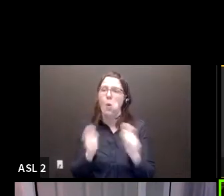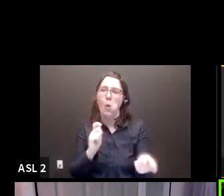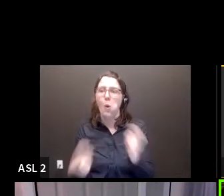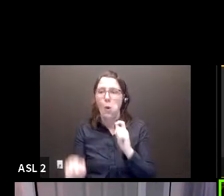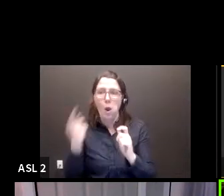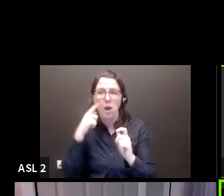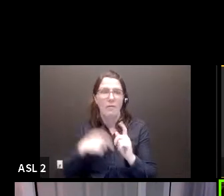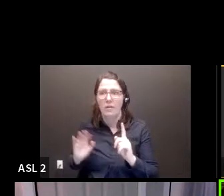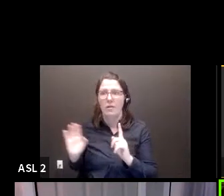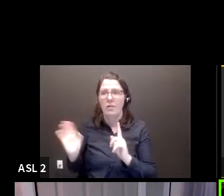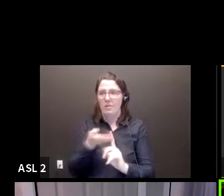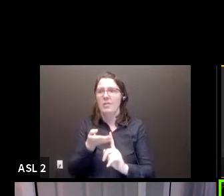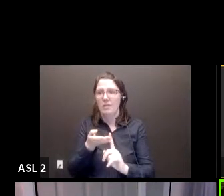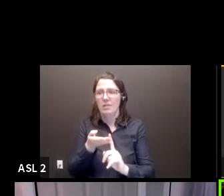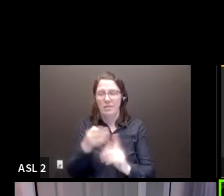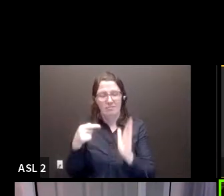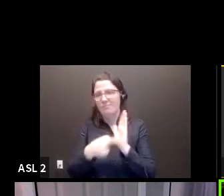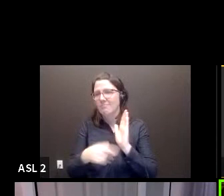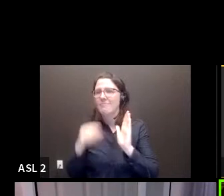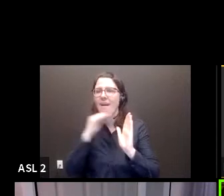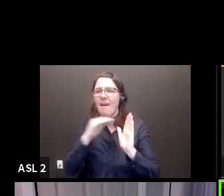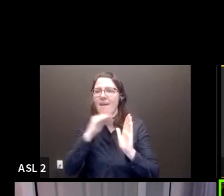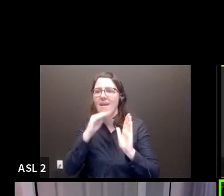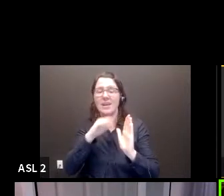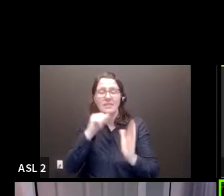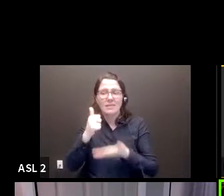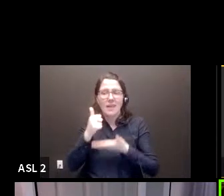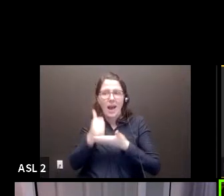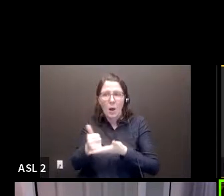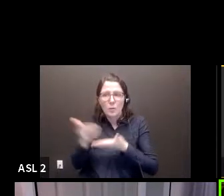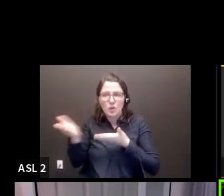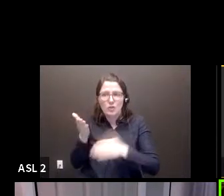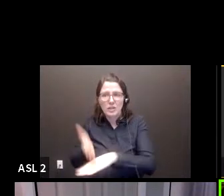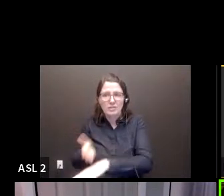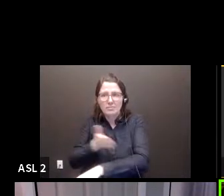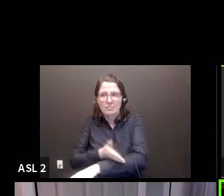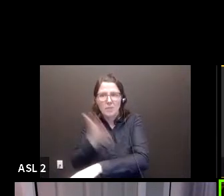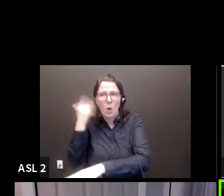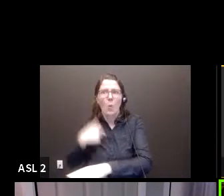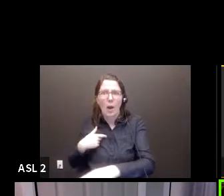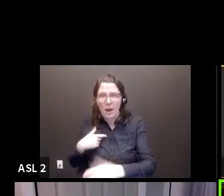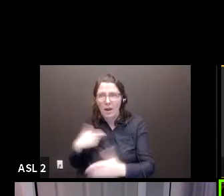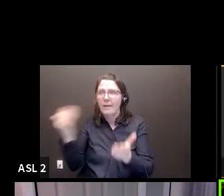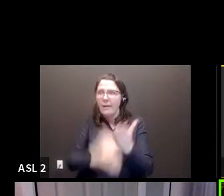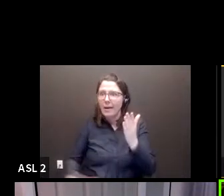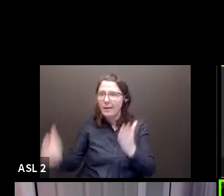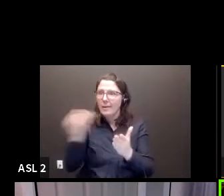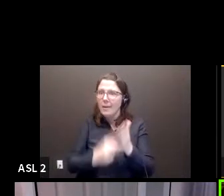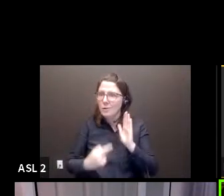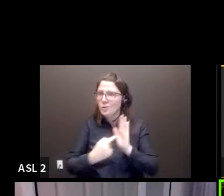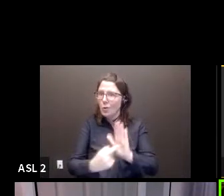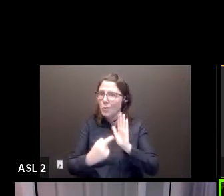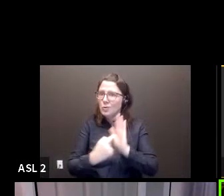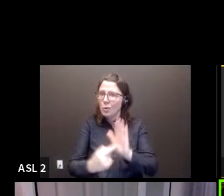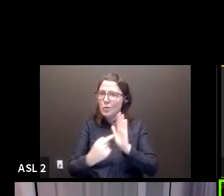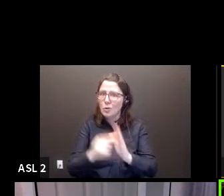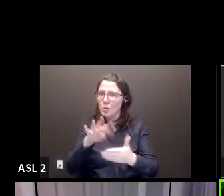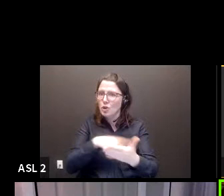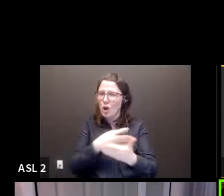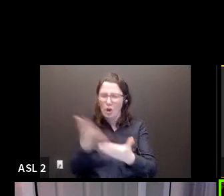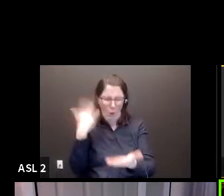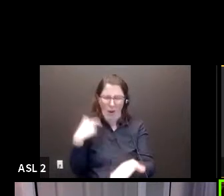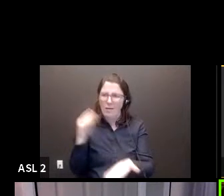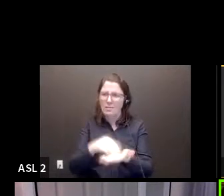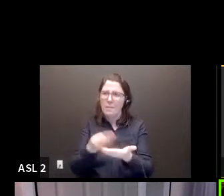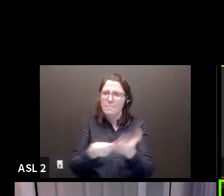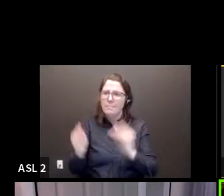message you want out of them and they do us no service at all and i don't know why we keep getting them thrust on us and i don't know why they're in the budget this year